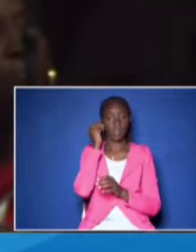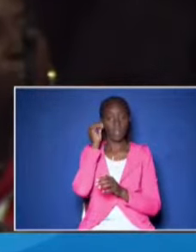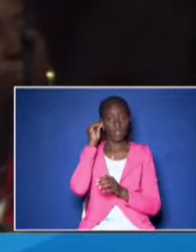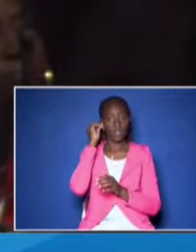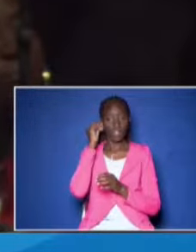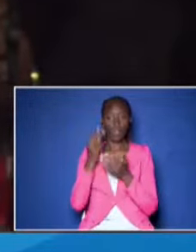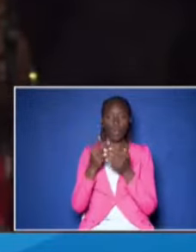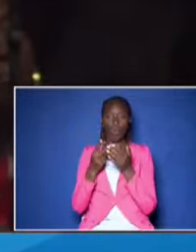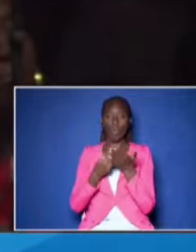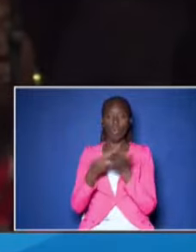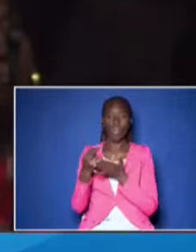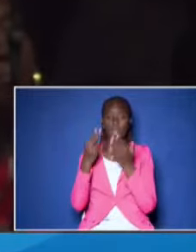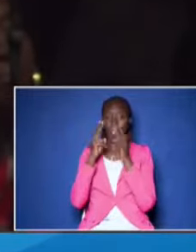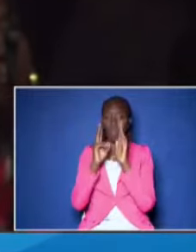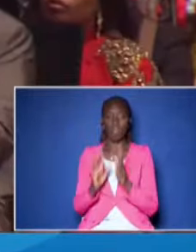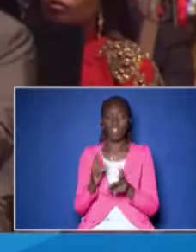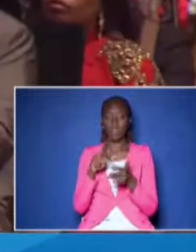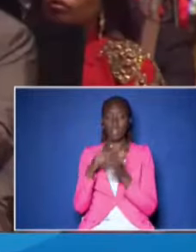Old